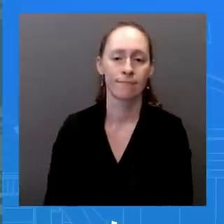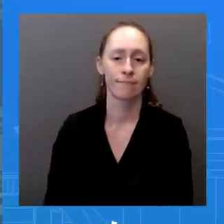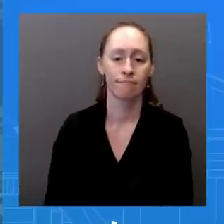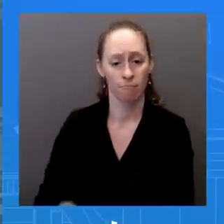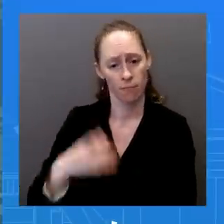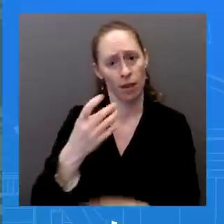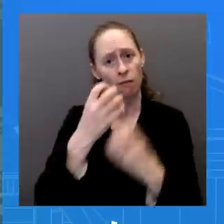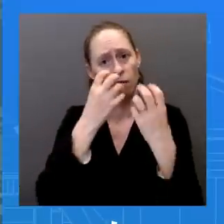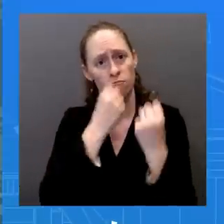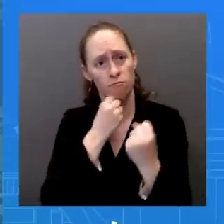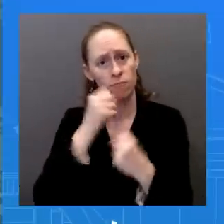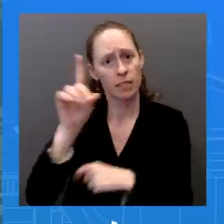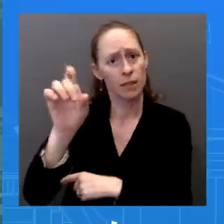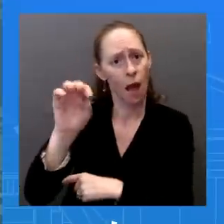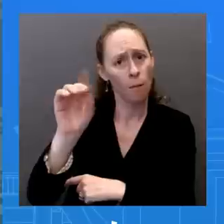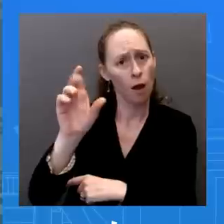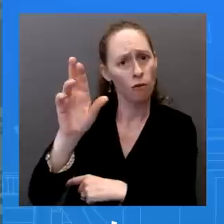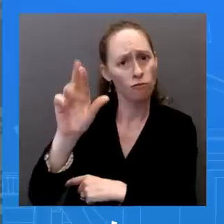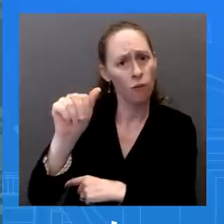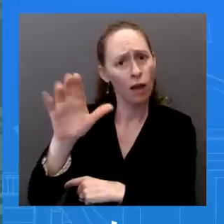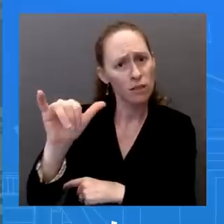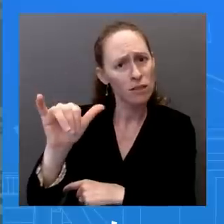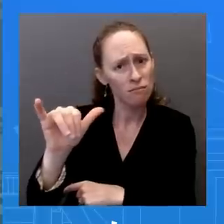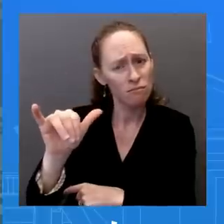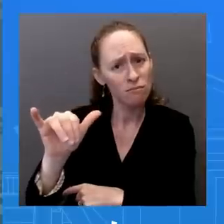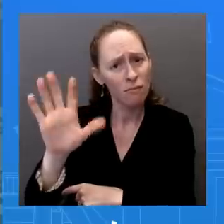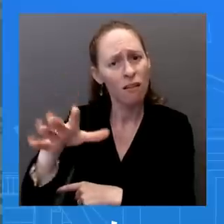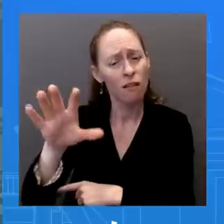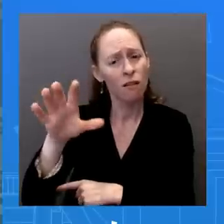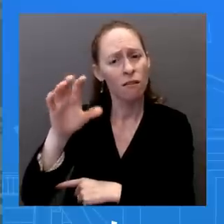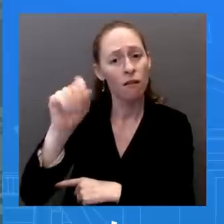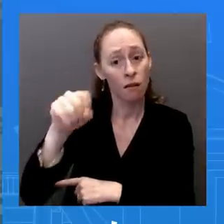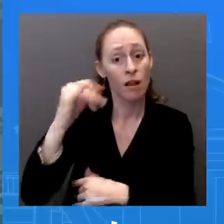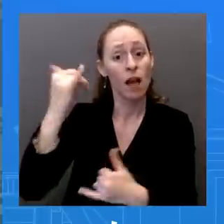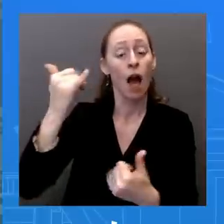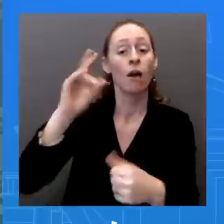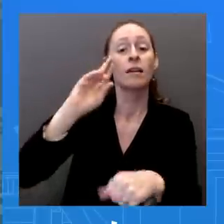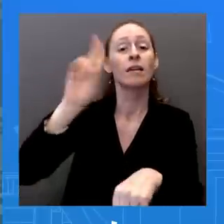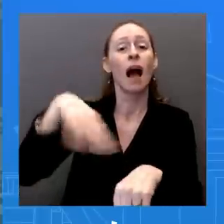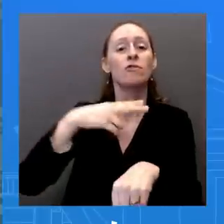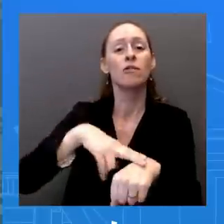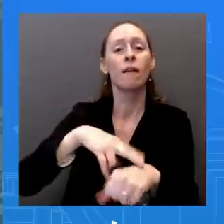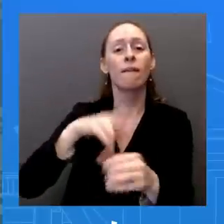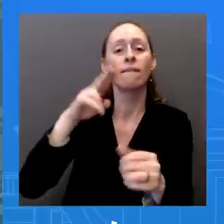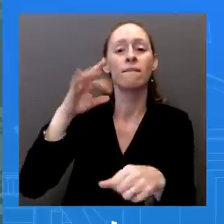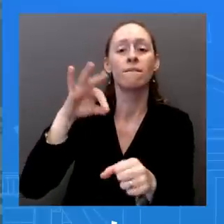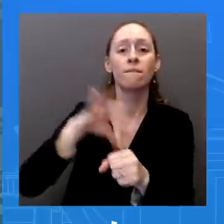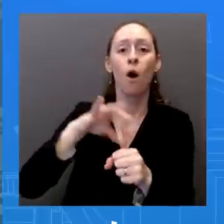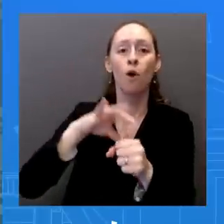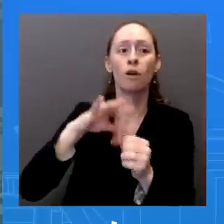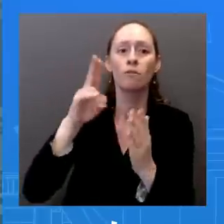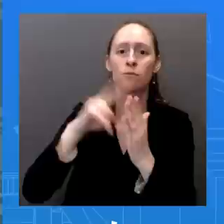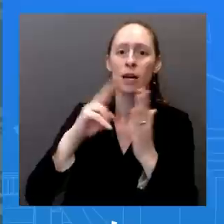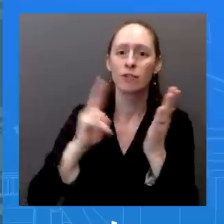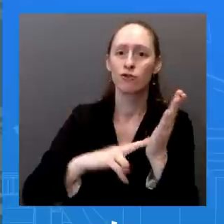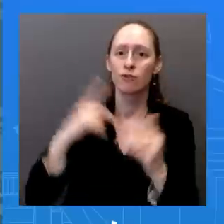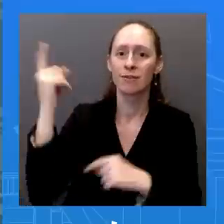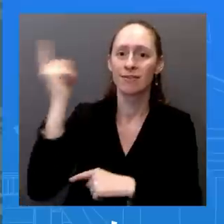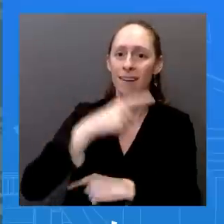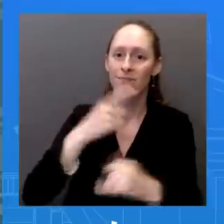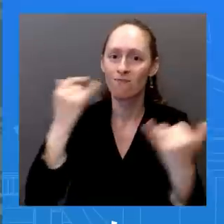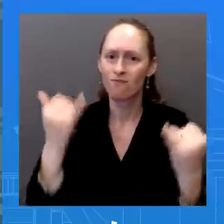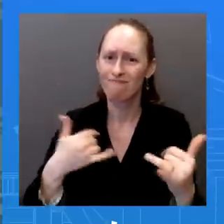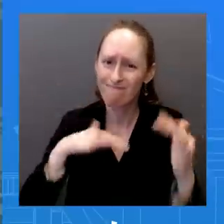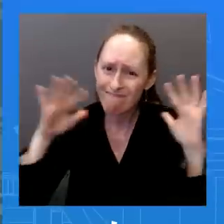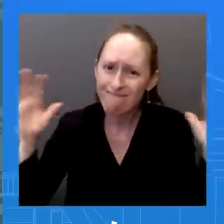Voter Registration Day. Today, we encourage all eligible Americans to register to vote, as well as check their registration